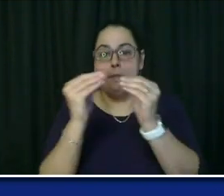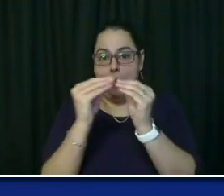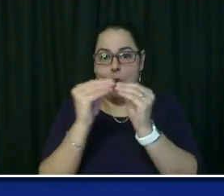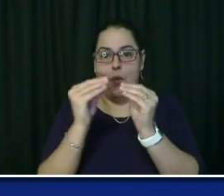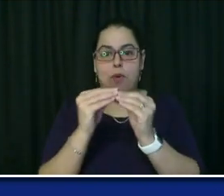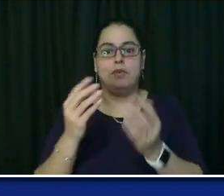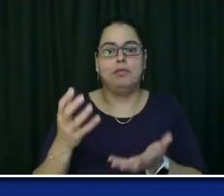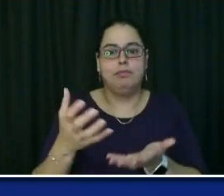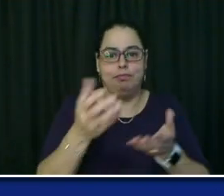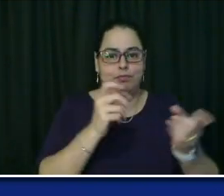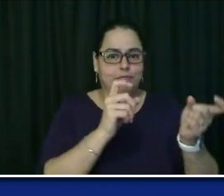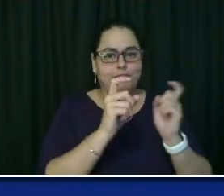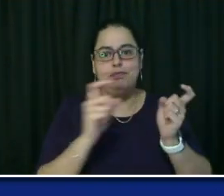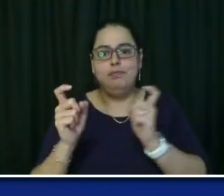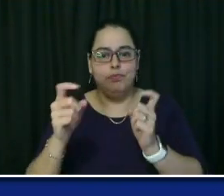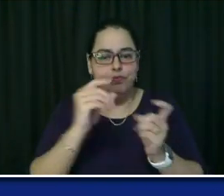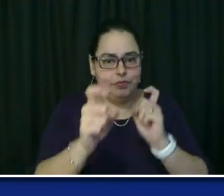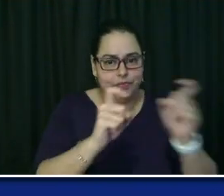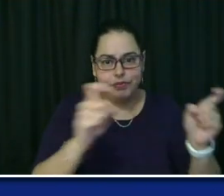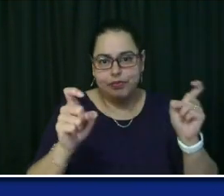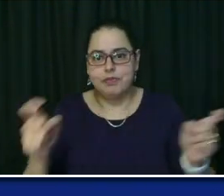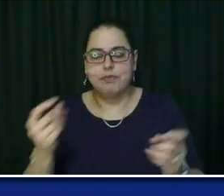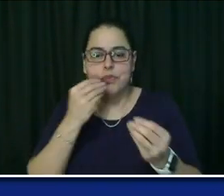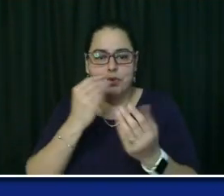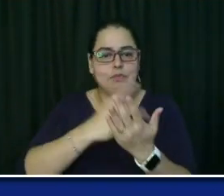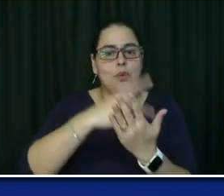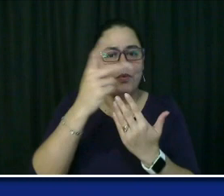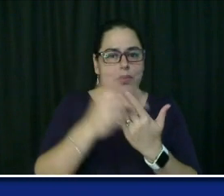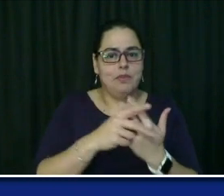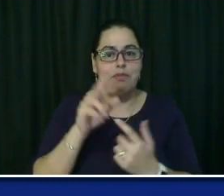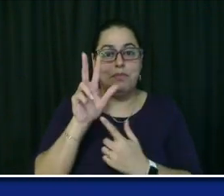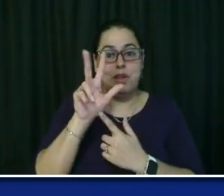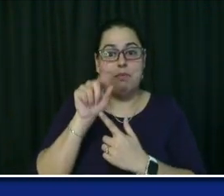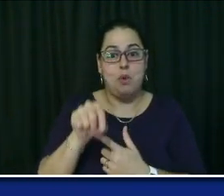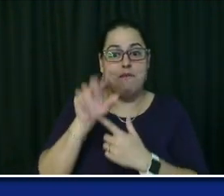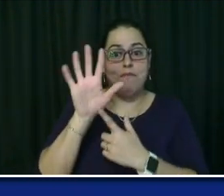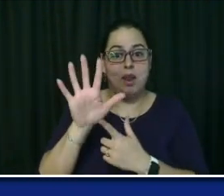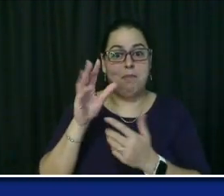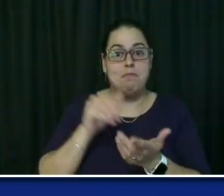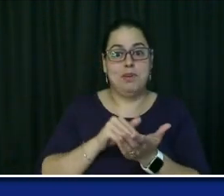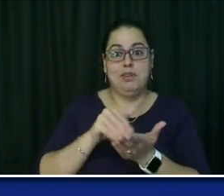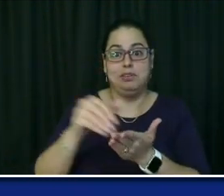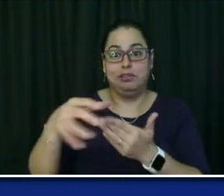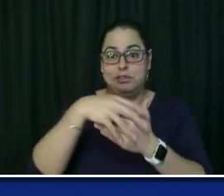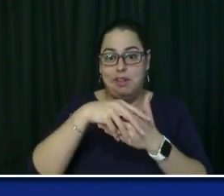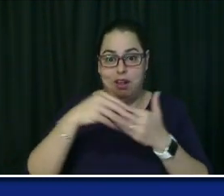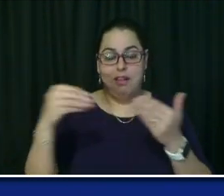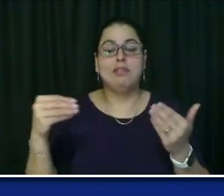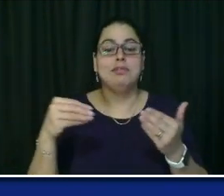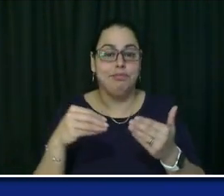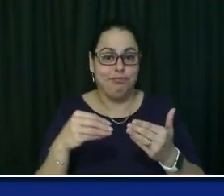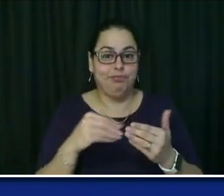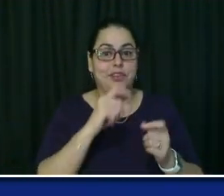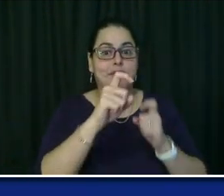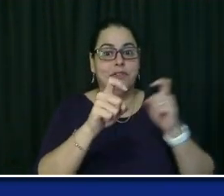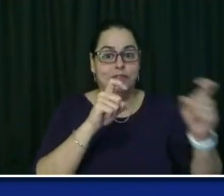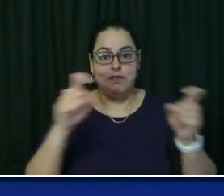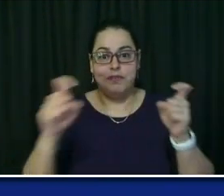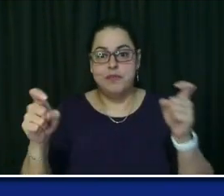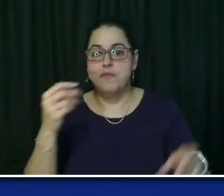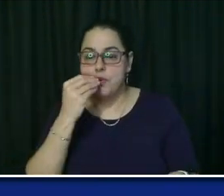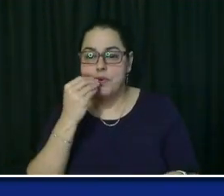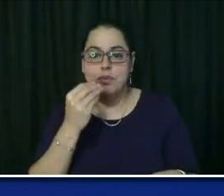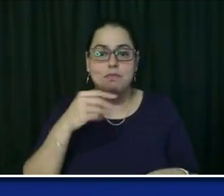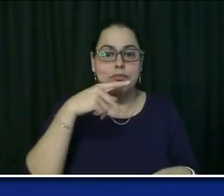they could continue their work. Some of it went to local food pantries so that they could expand their purchasing of items to hand out, and then